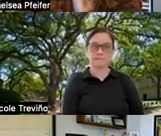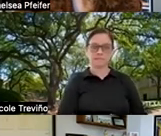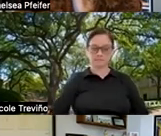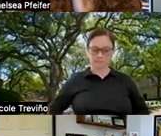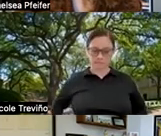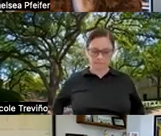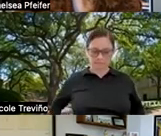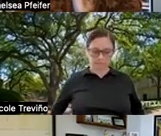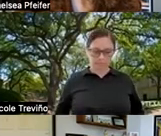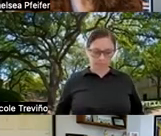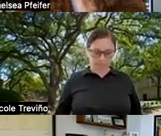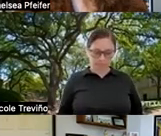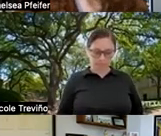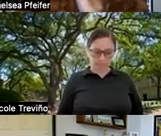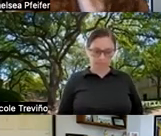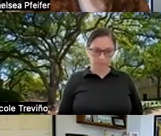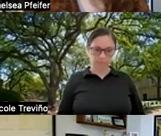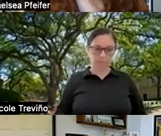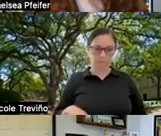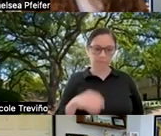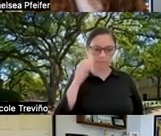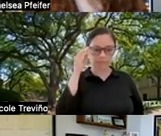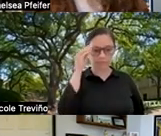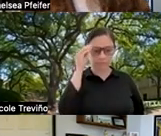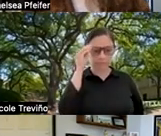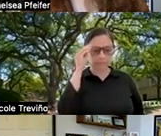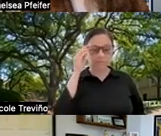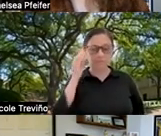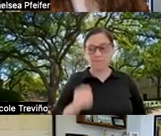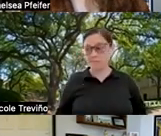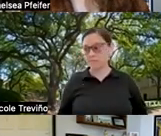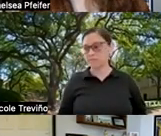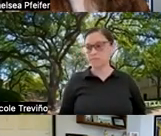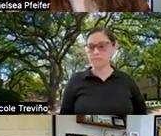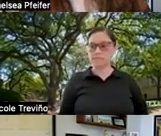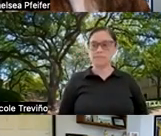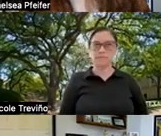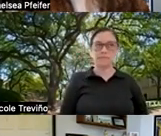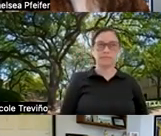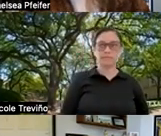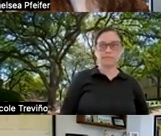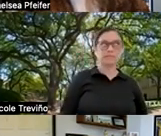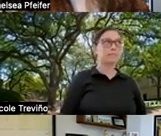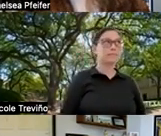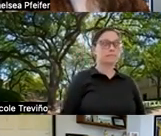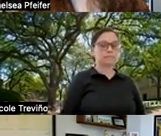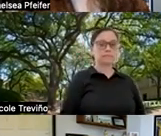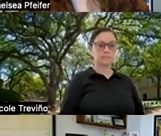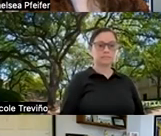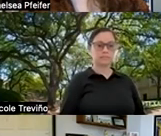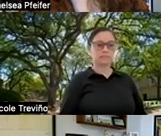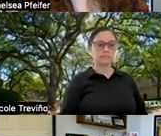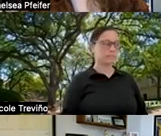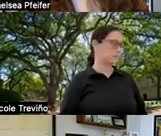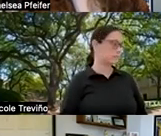actually create a plan that speaks to the whole system itself. So your involvement in this, these